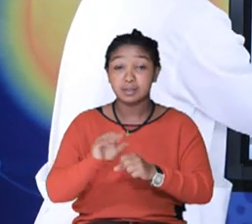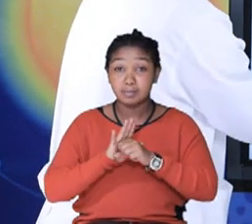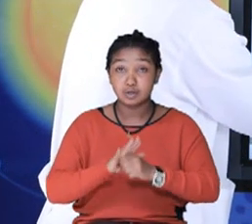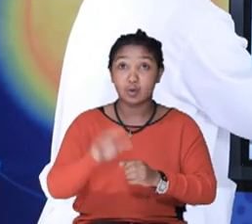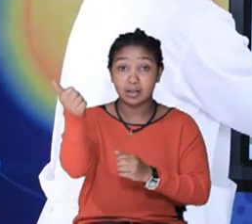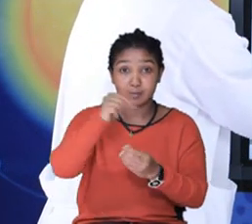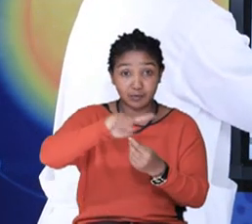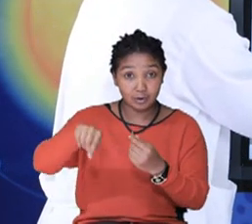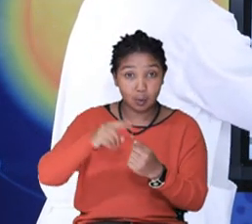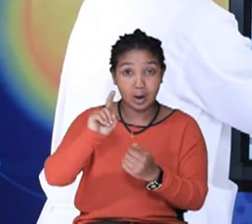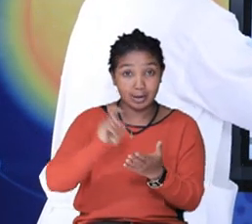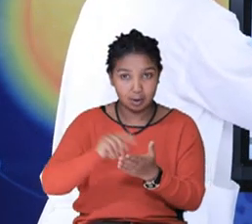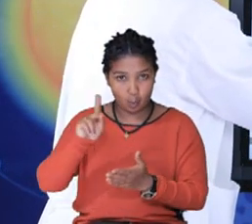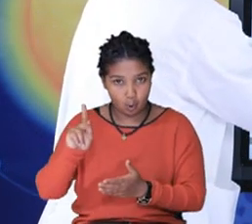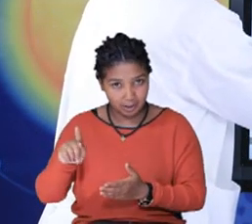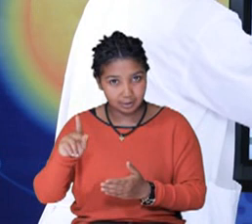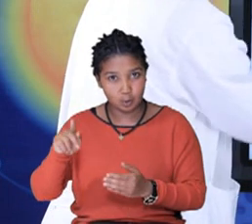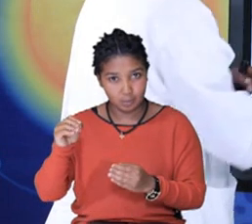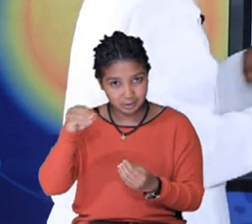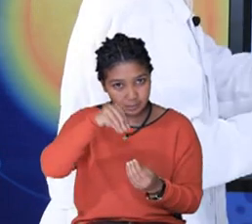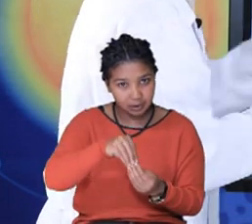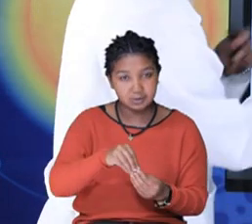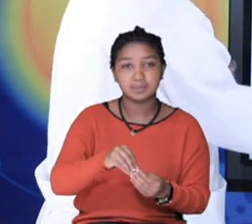pressure of atmosphere is 101